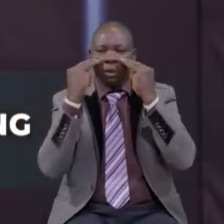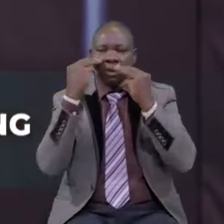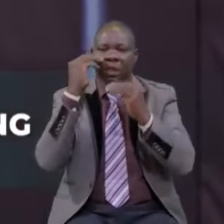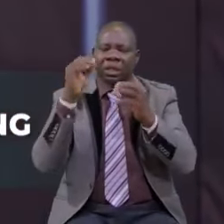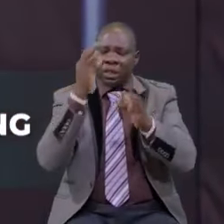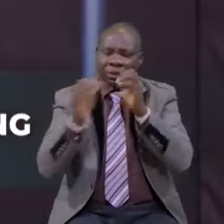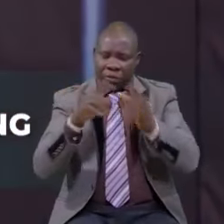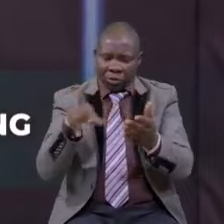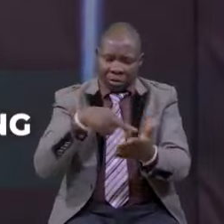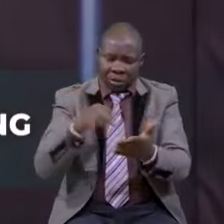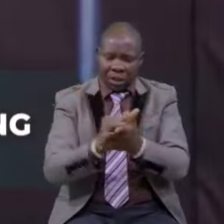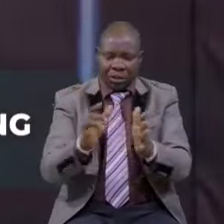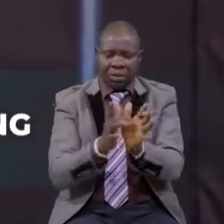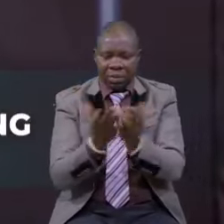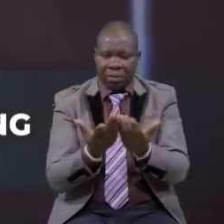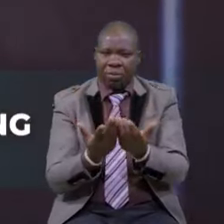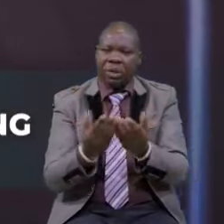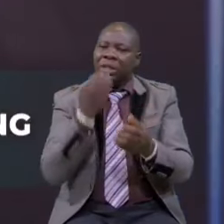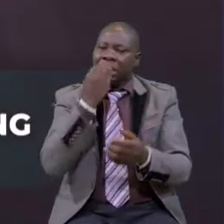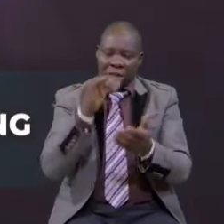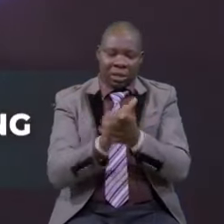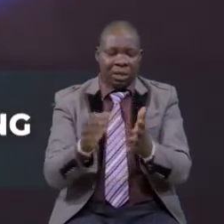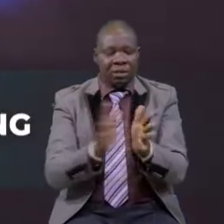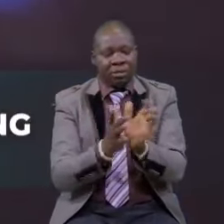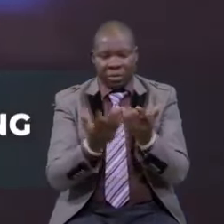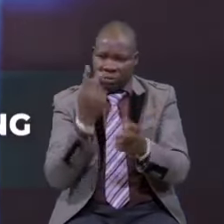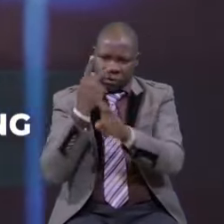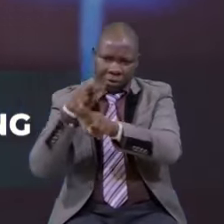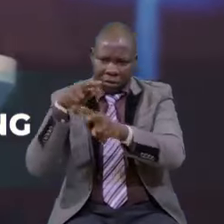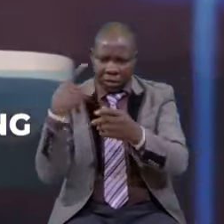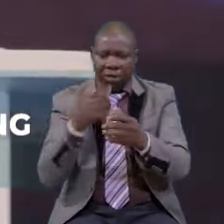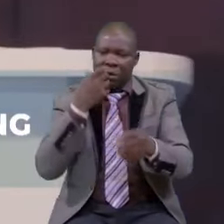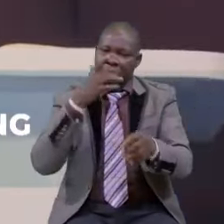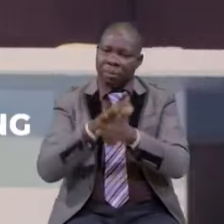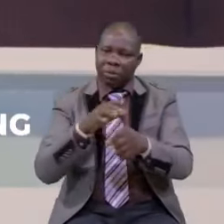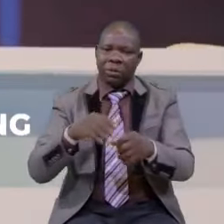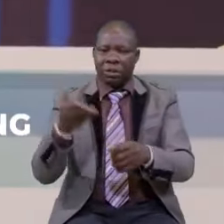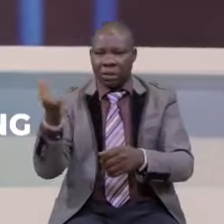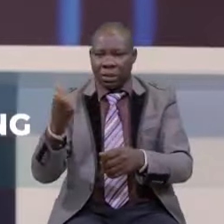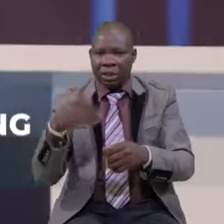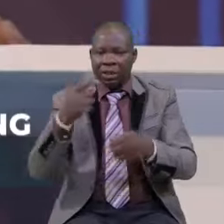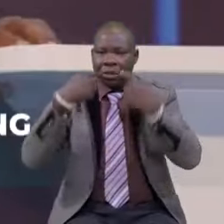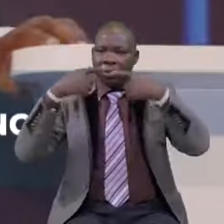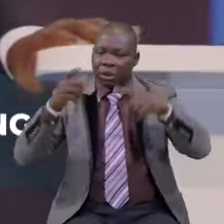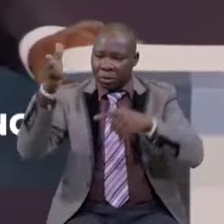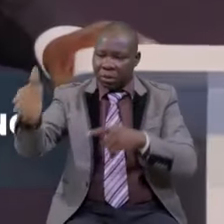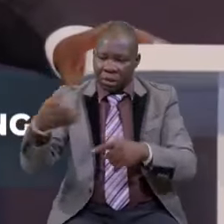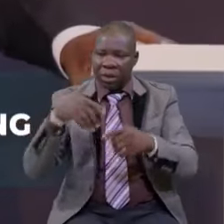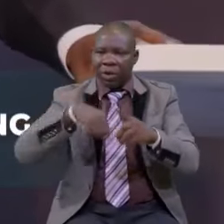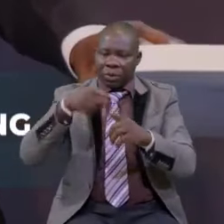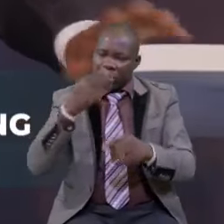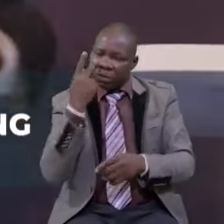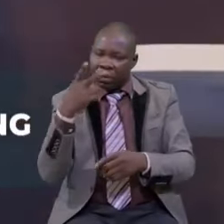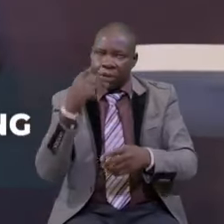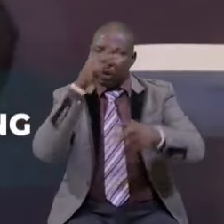you swallow the Bible, when you see the promises there, the proclamations there, when you see the precepts there, when you see the